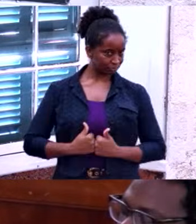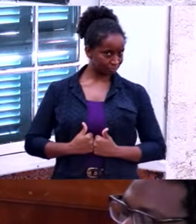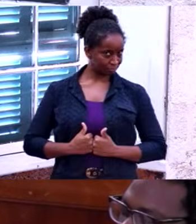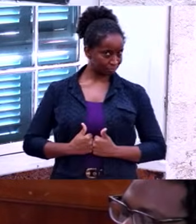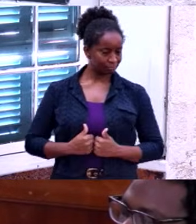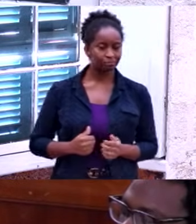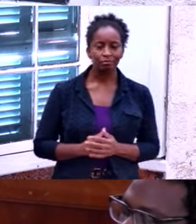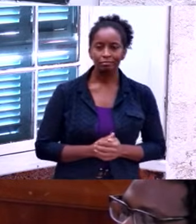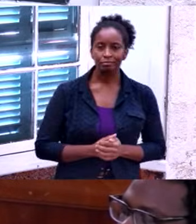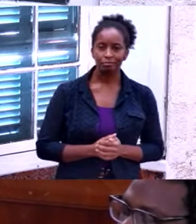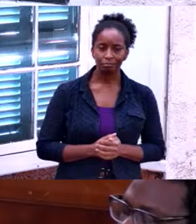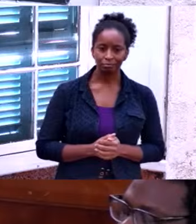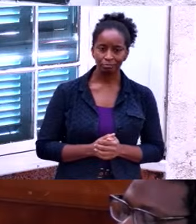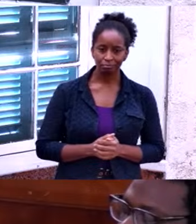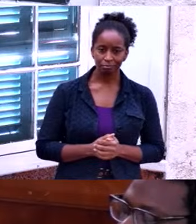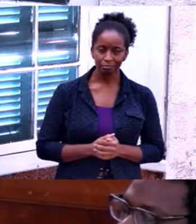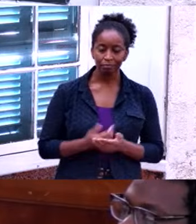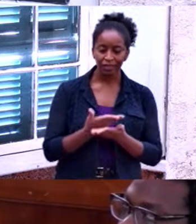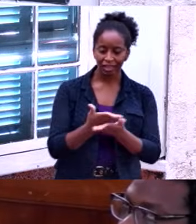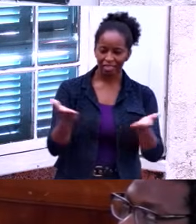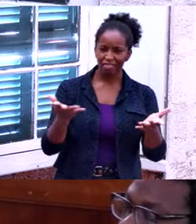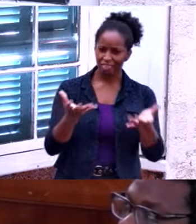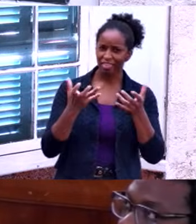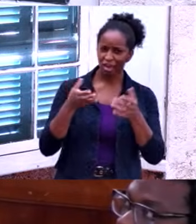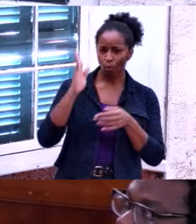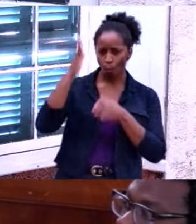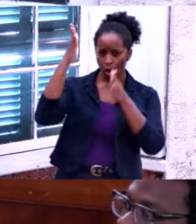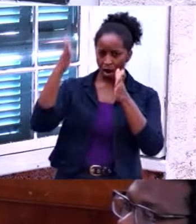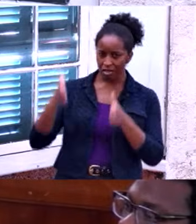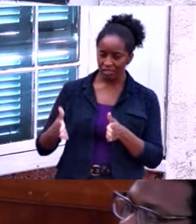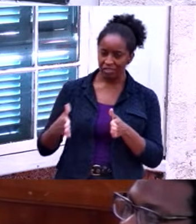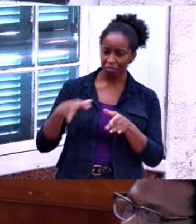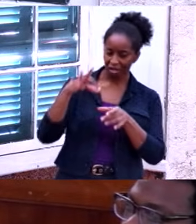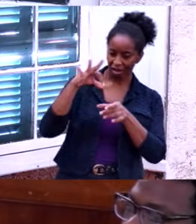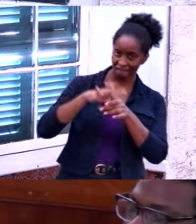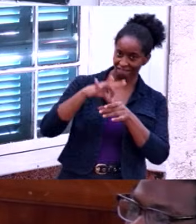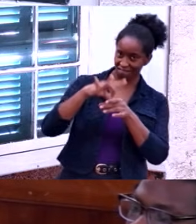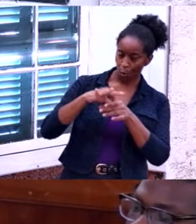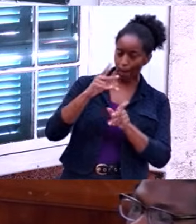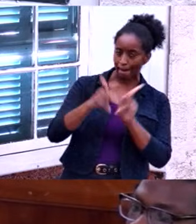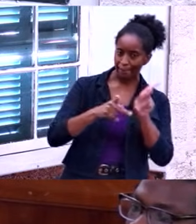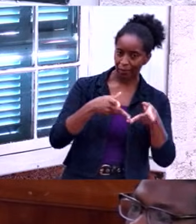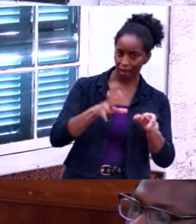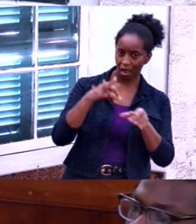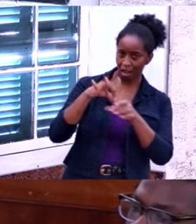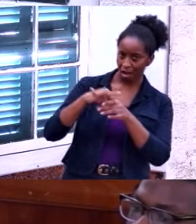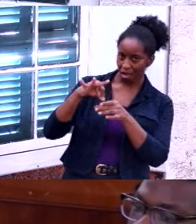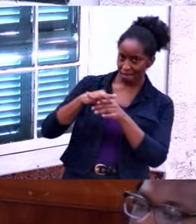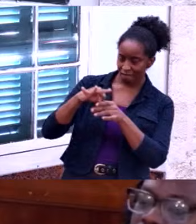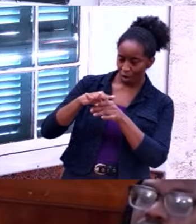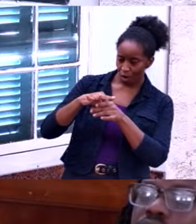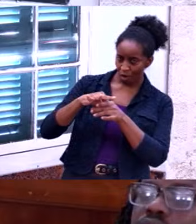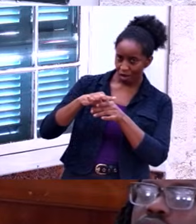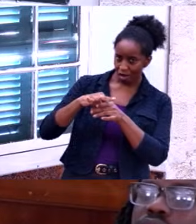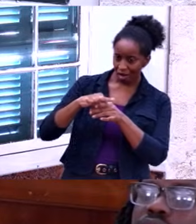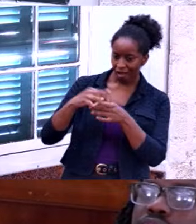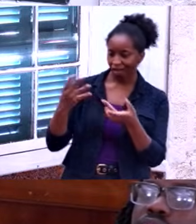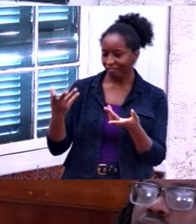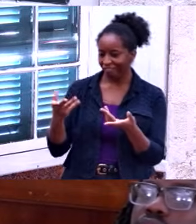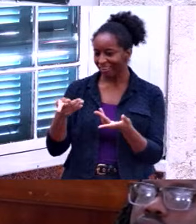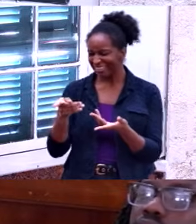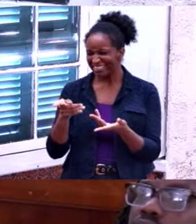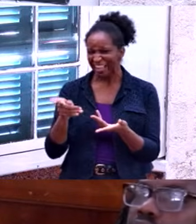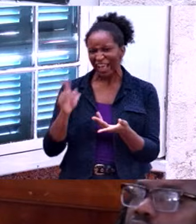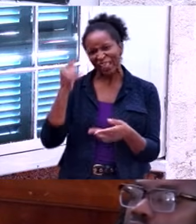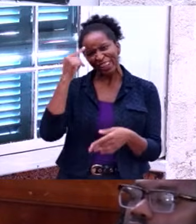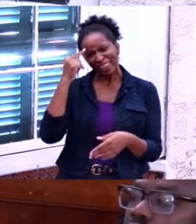for the election of the speaker, that he's some alderman in the city council in Albany, New York, or the fire chief,